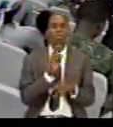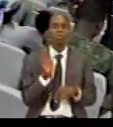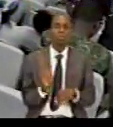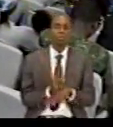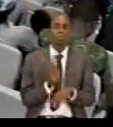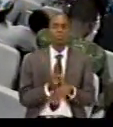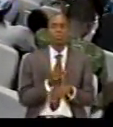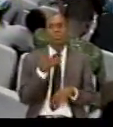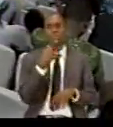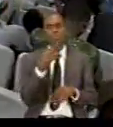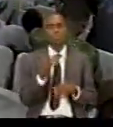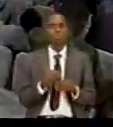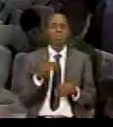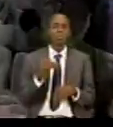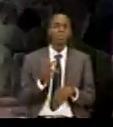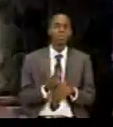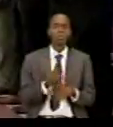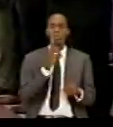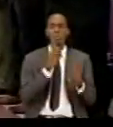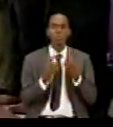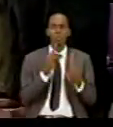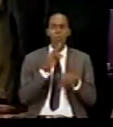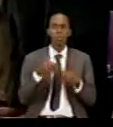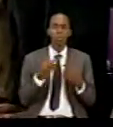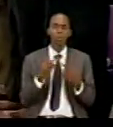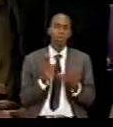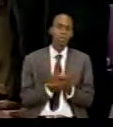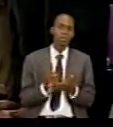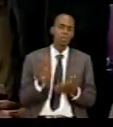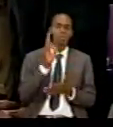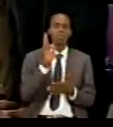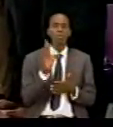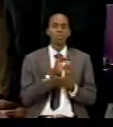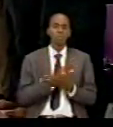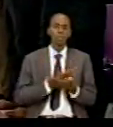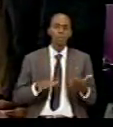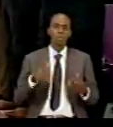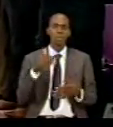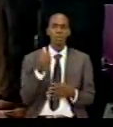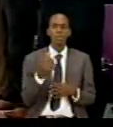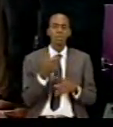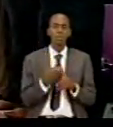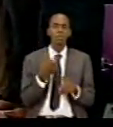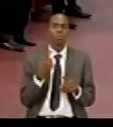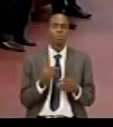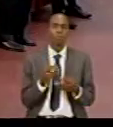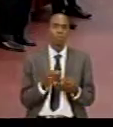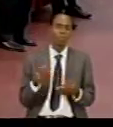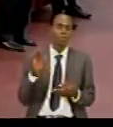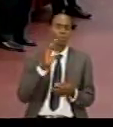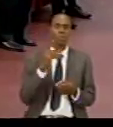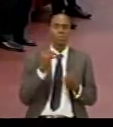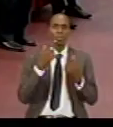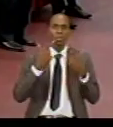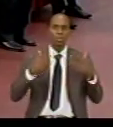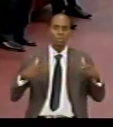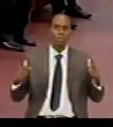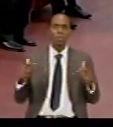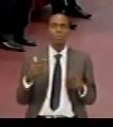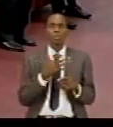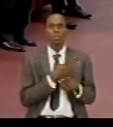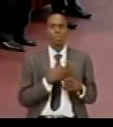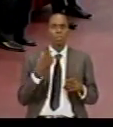church 20 years ago. Right now, it's not happened. You are a scoffer already. Cleanse yourself from the spirit, the language, the loitering, and